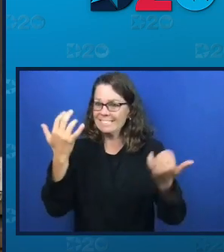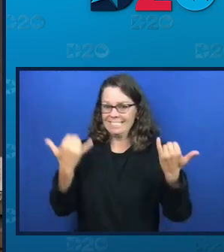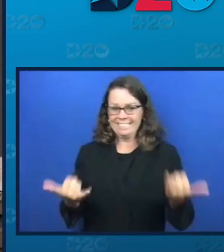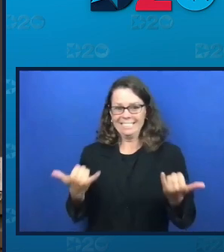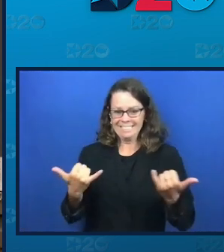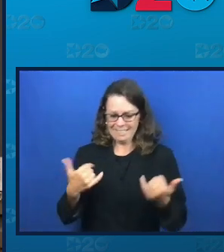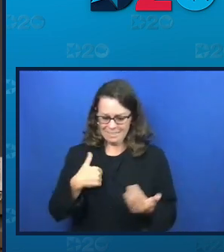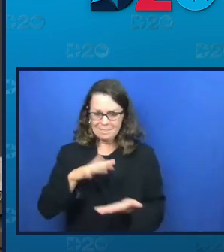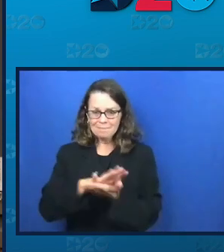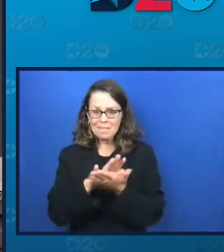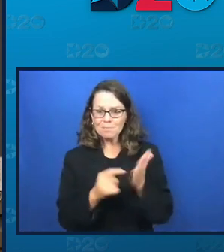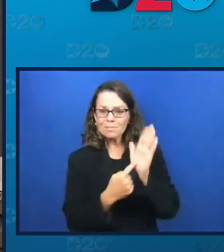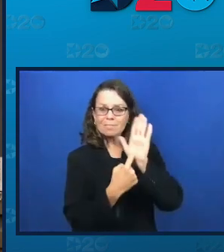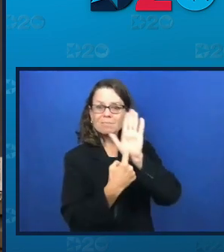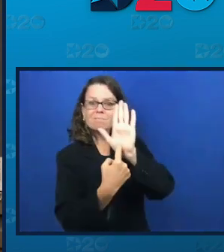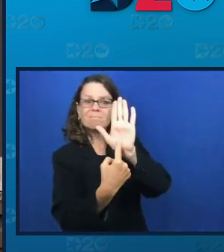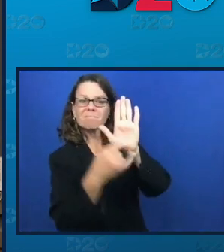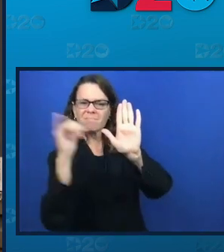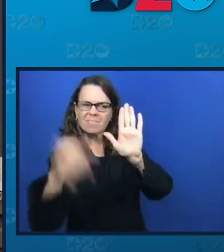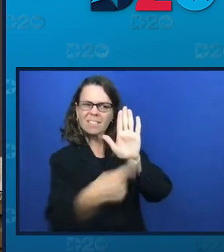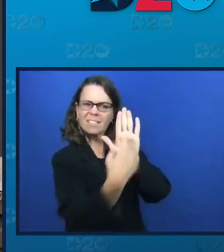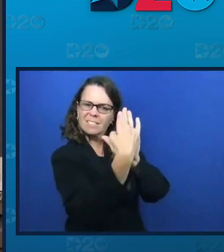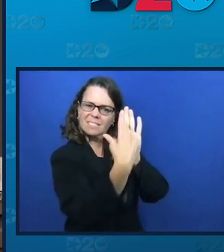And now I'm here talking to you today.